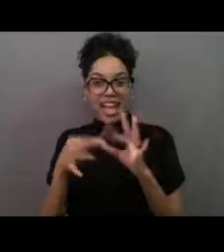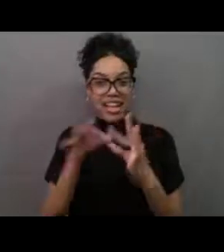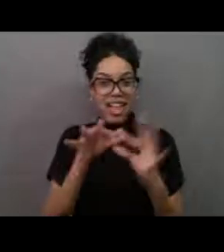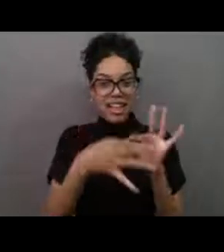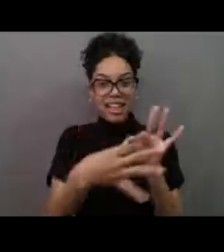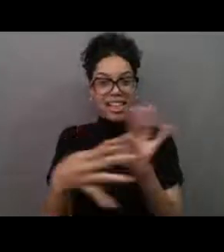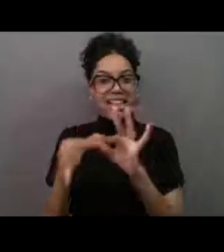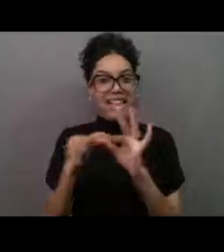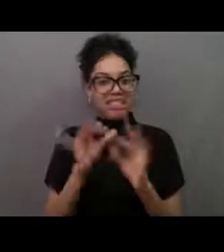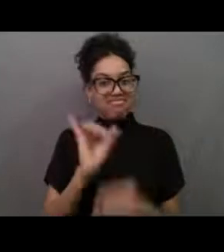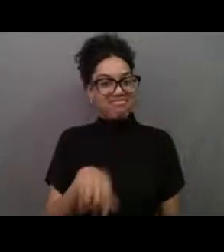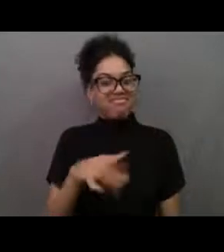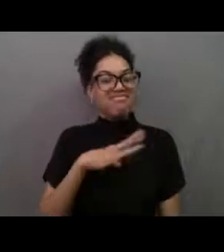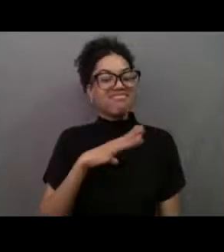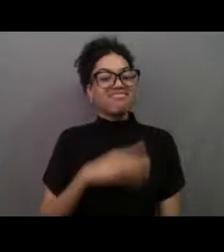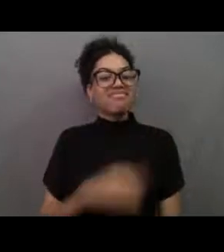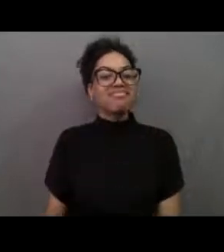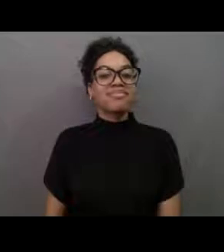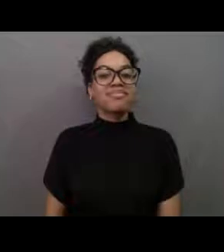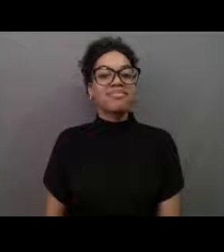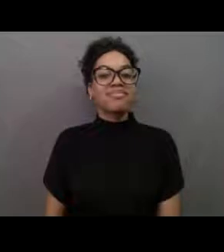just like jigsaw puzzles.